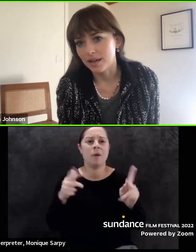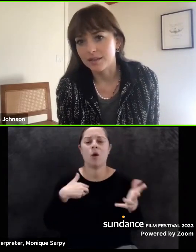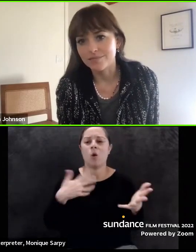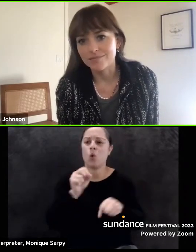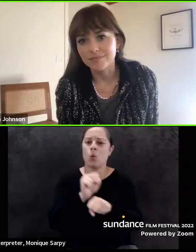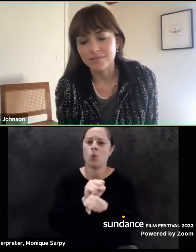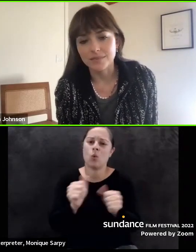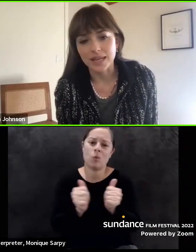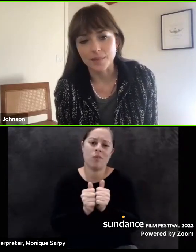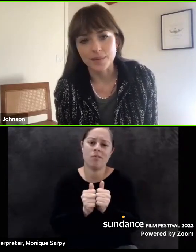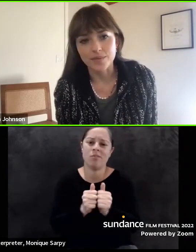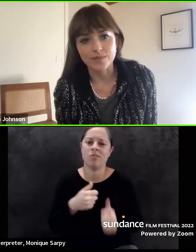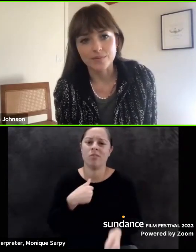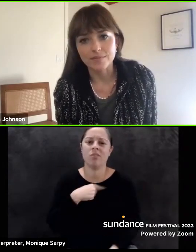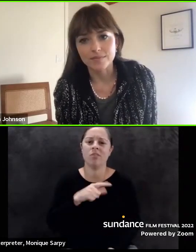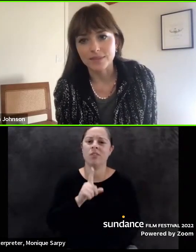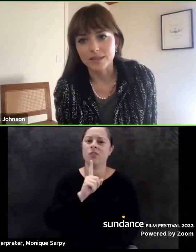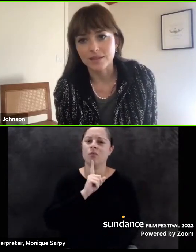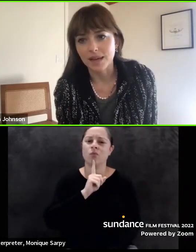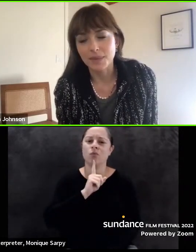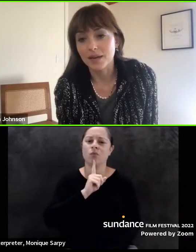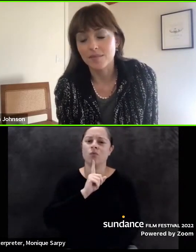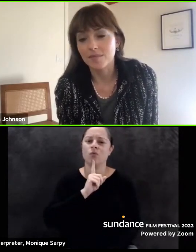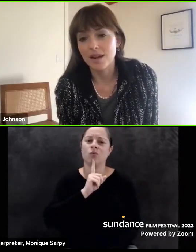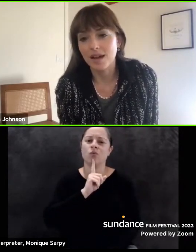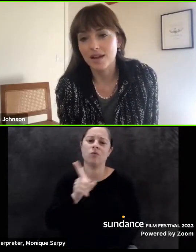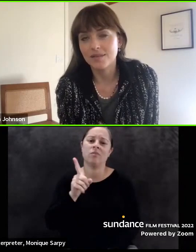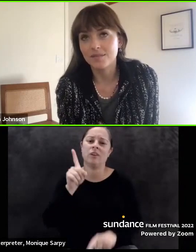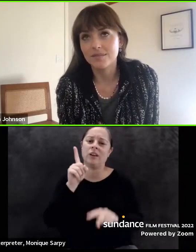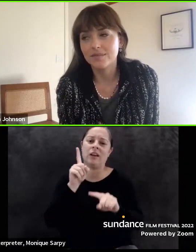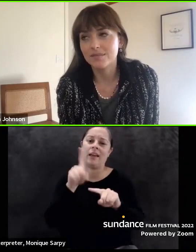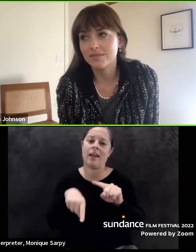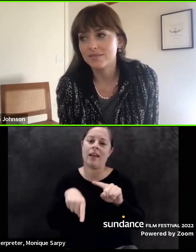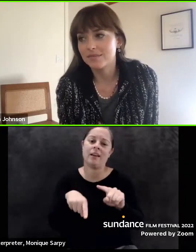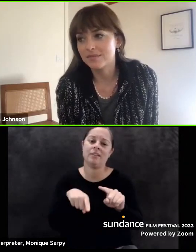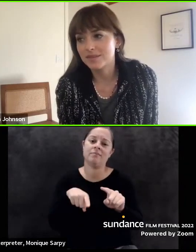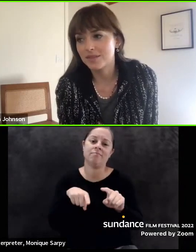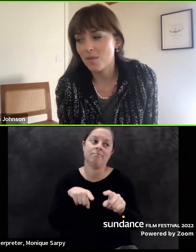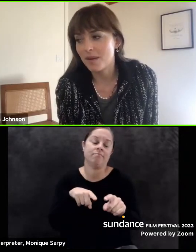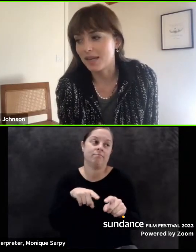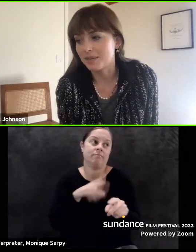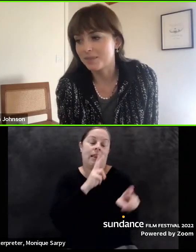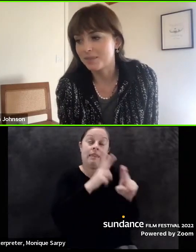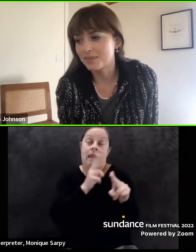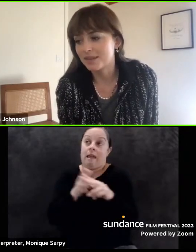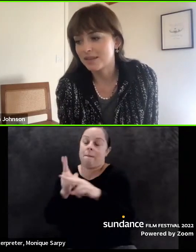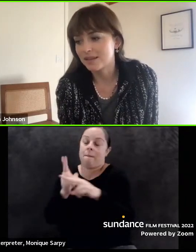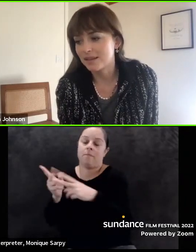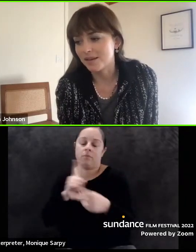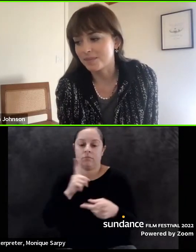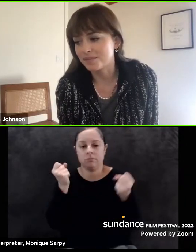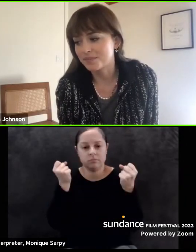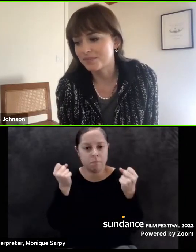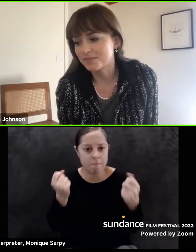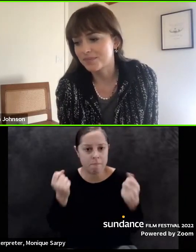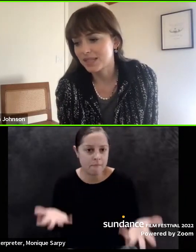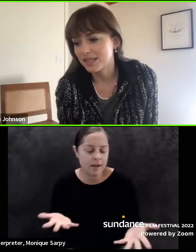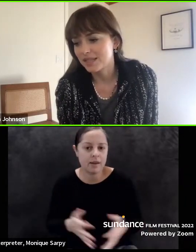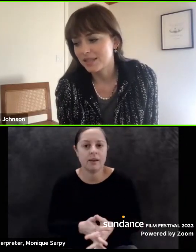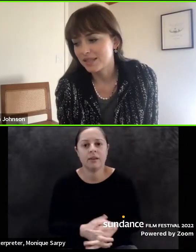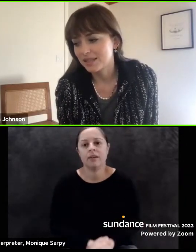really can't name I mean, So many. I